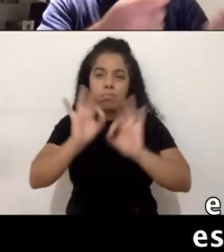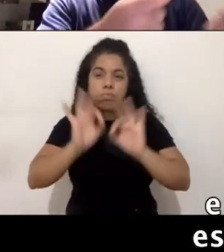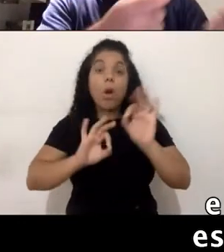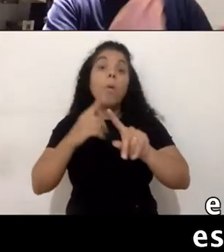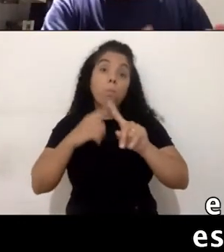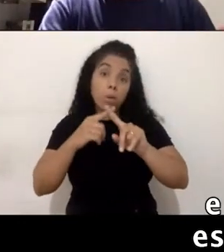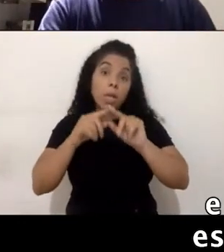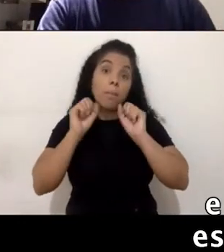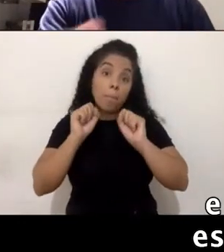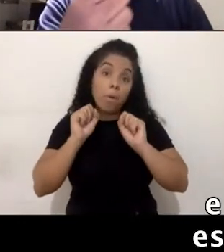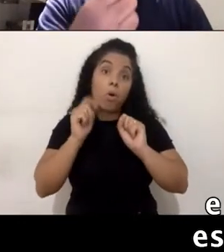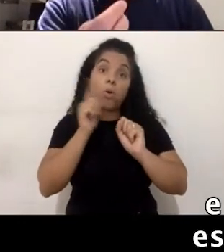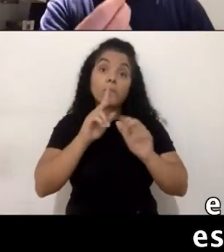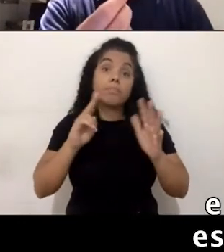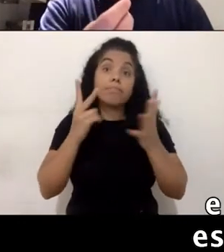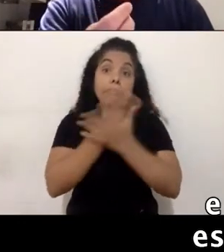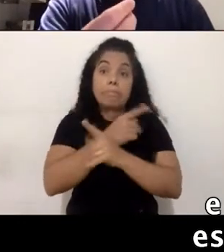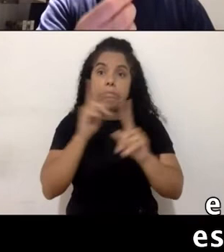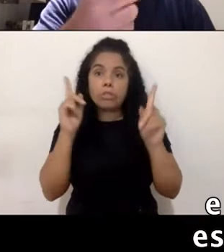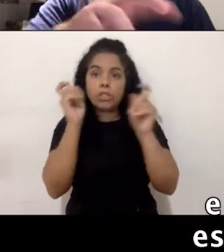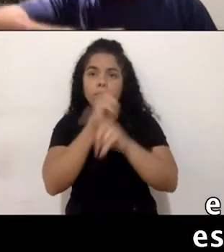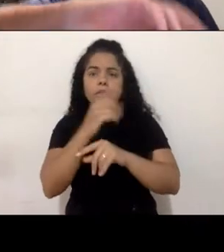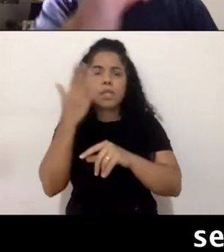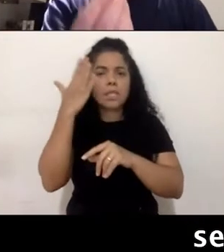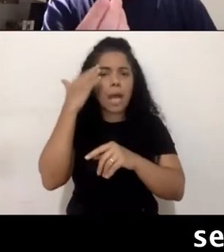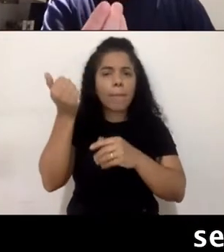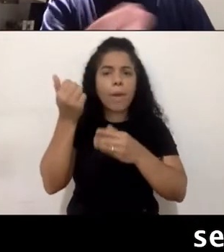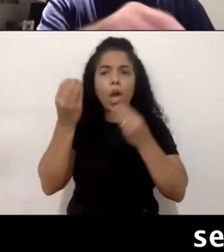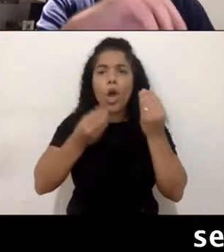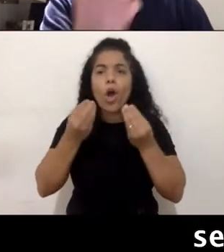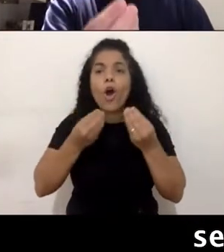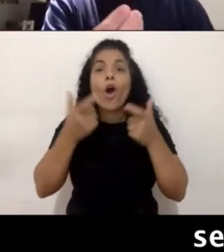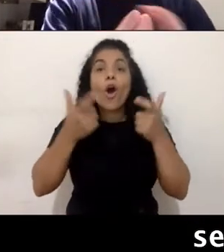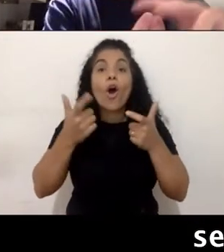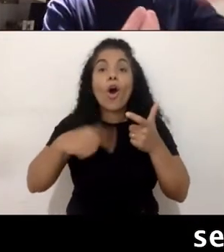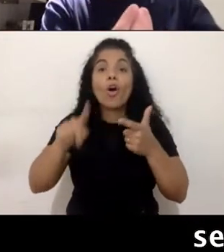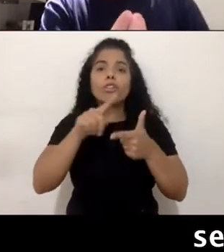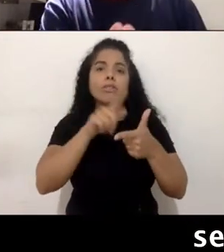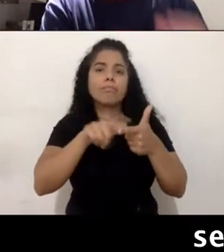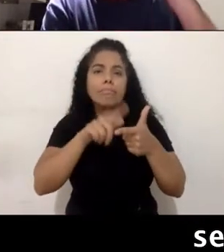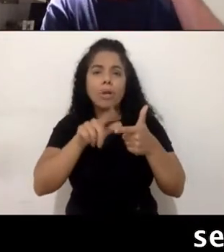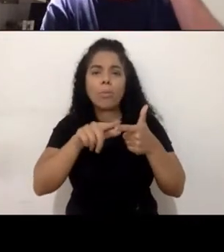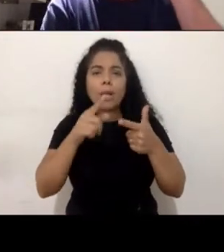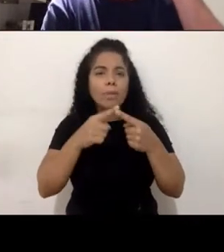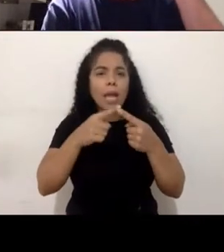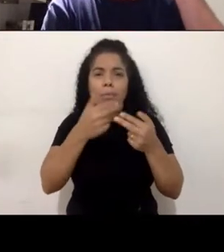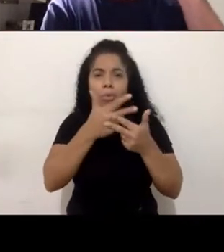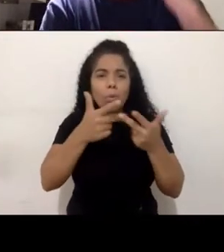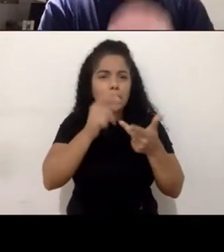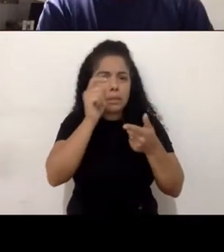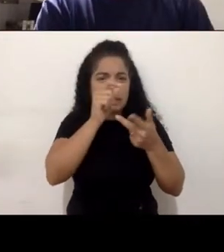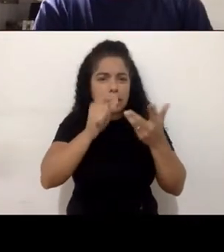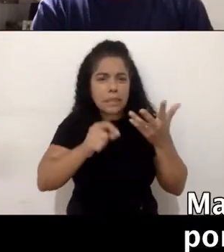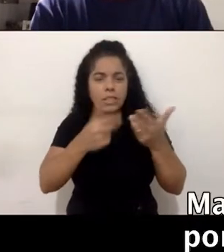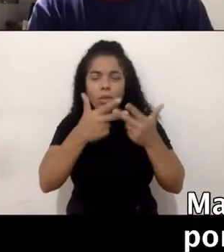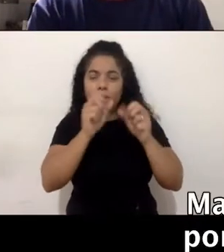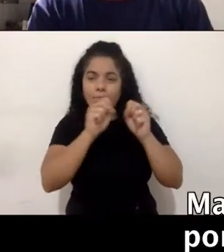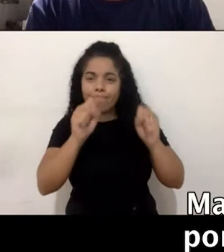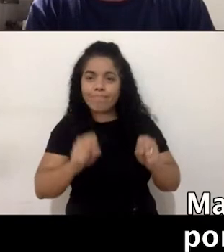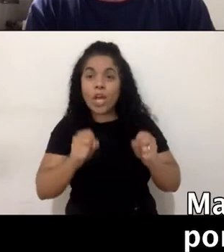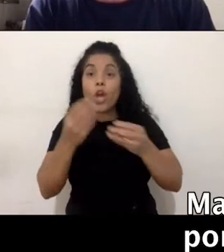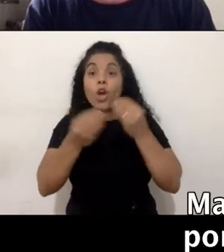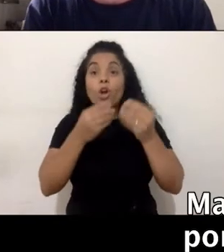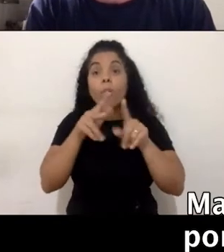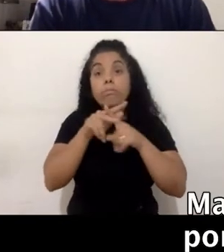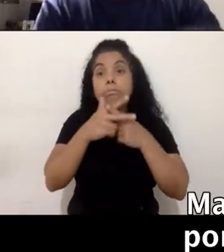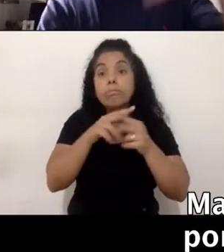where exactly is the problem, and to make the fix. Well, how do I make that fix without breaking other things around it? But it's also hard to fix